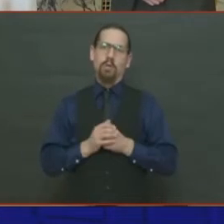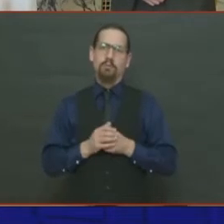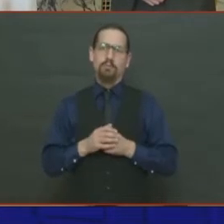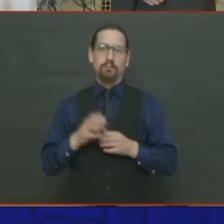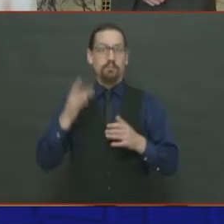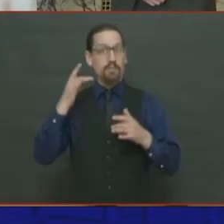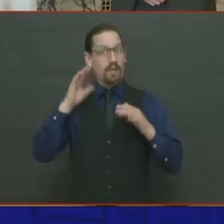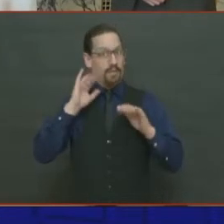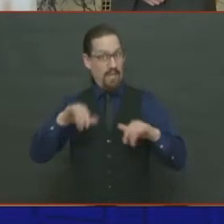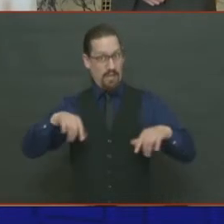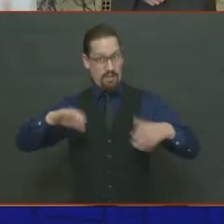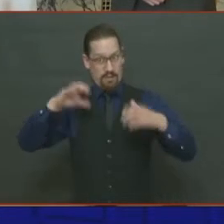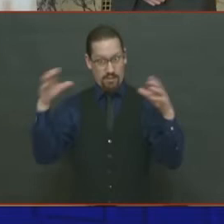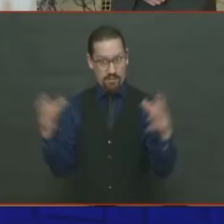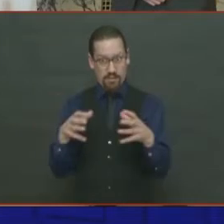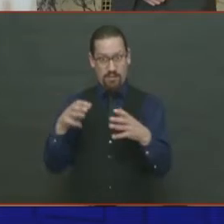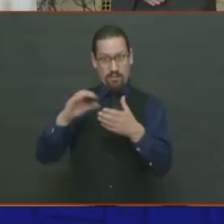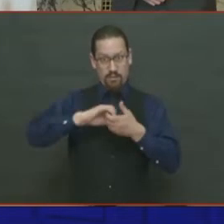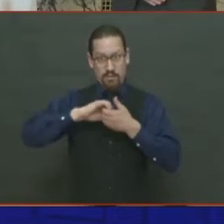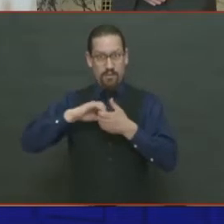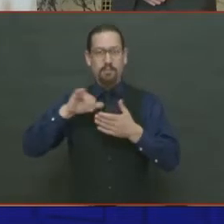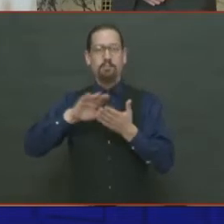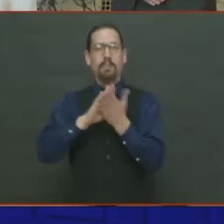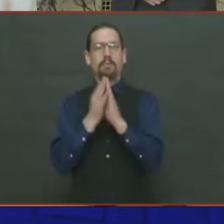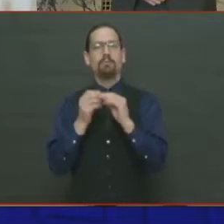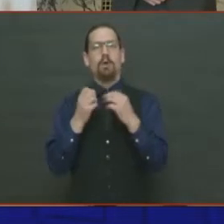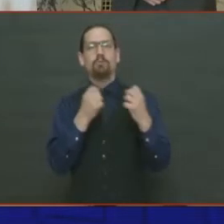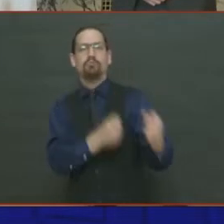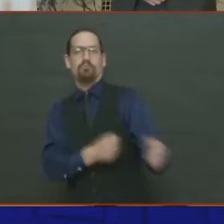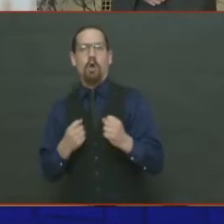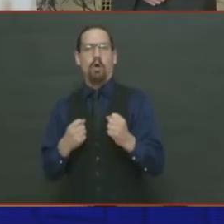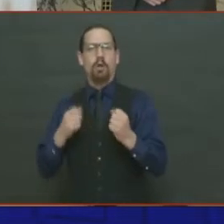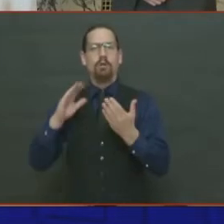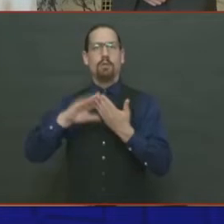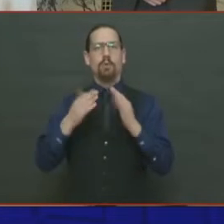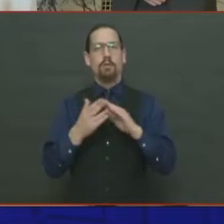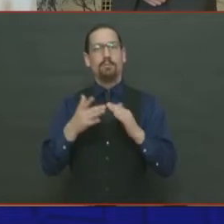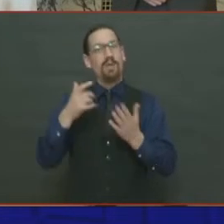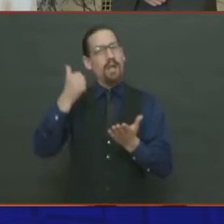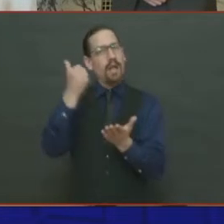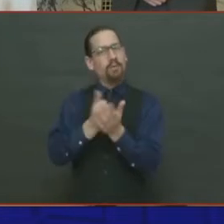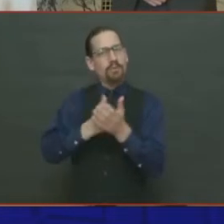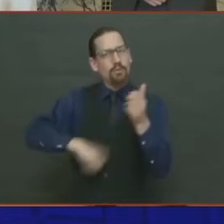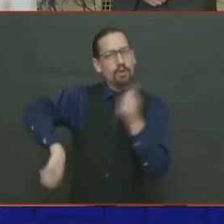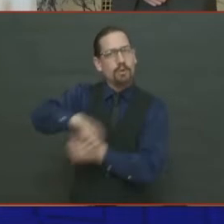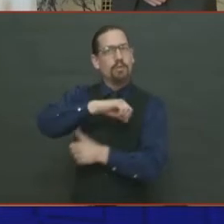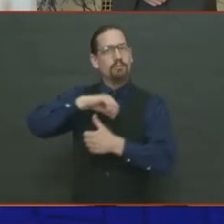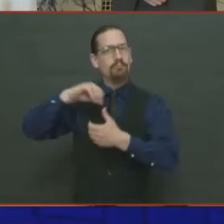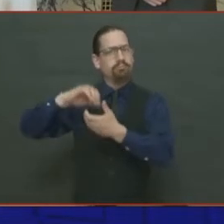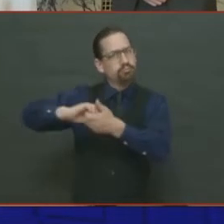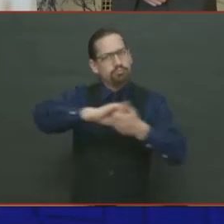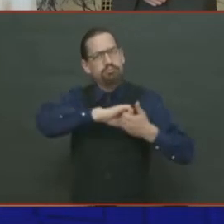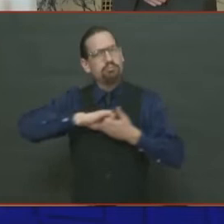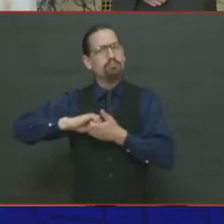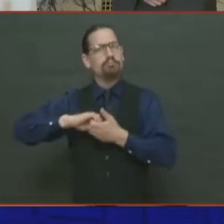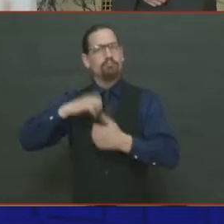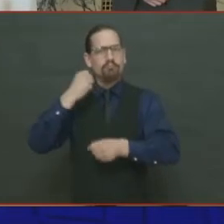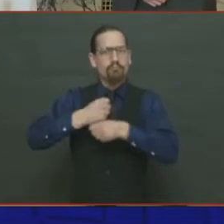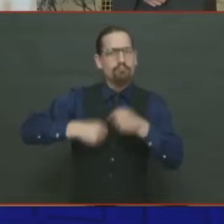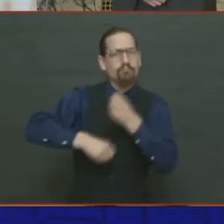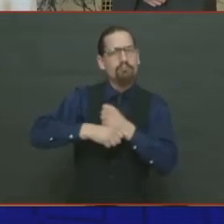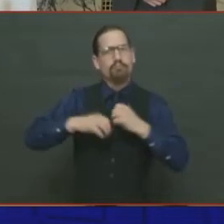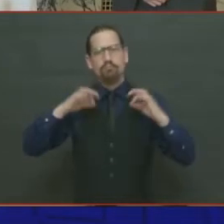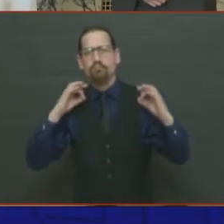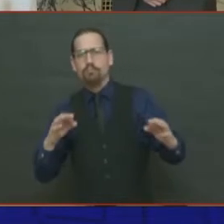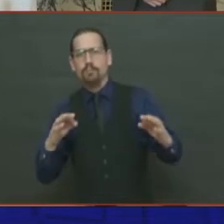as a community and help each other, as we've been doing. And Nextdoor.com is just one way that you can do that.